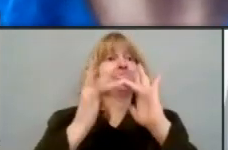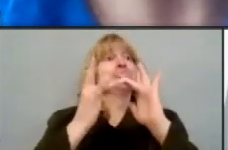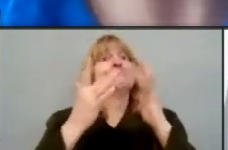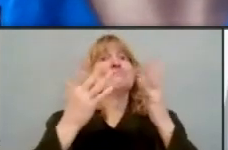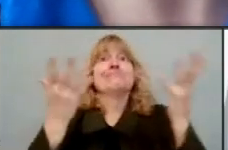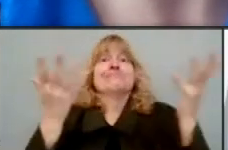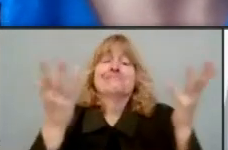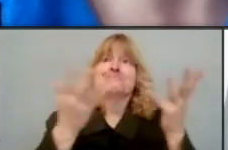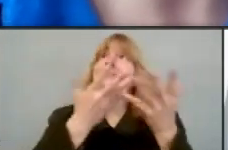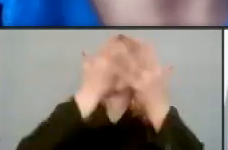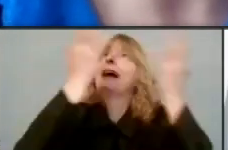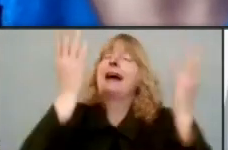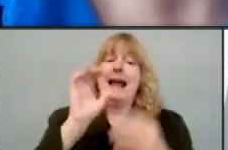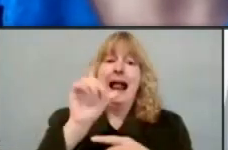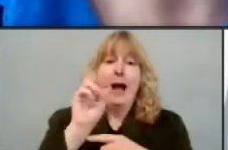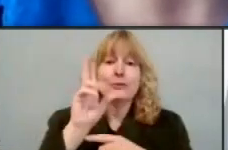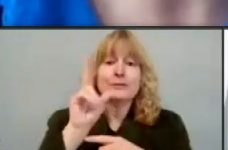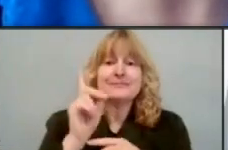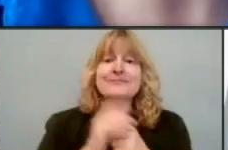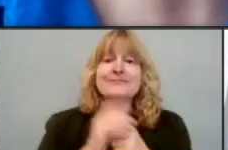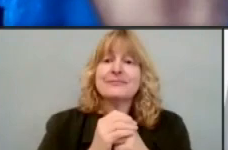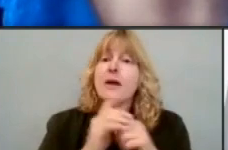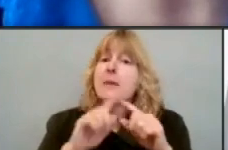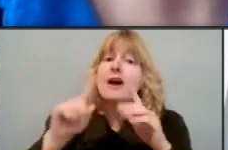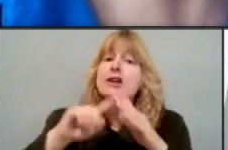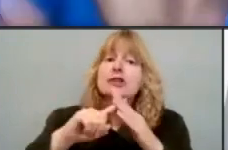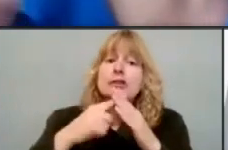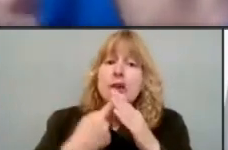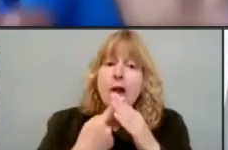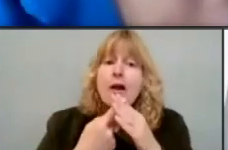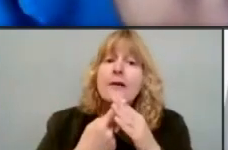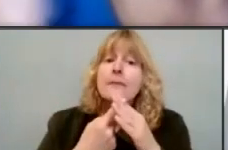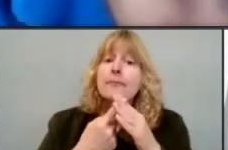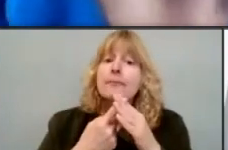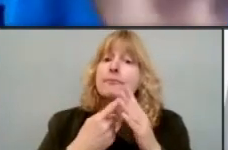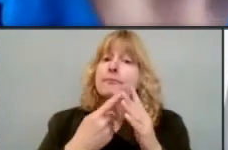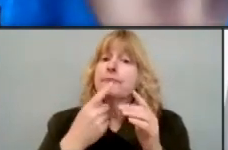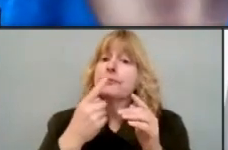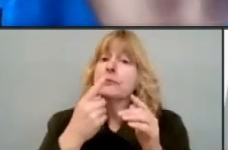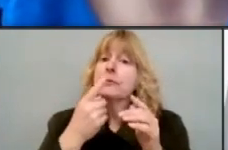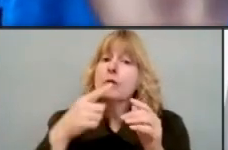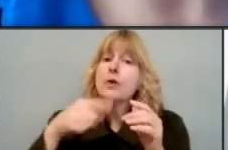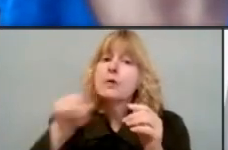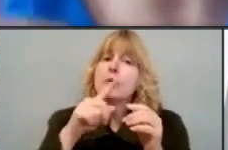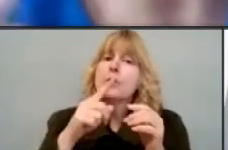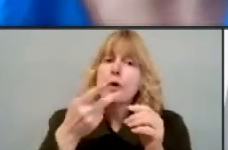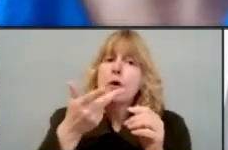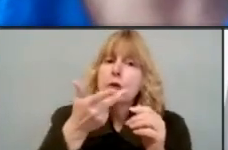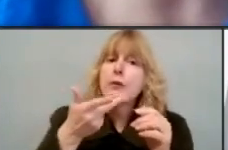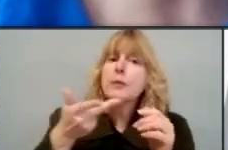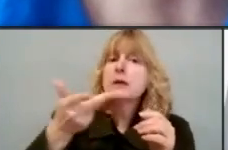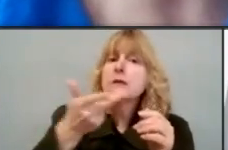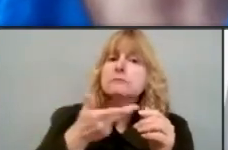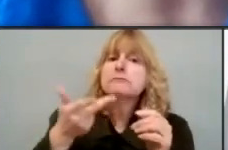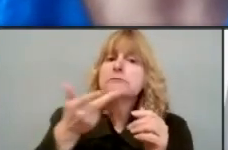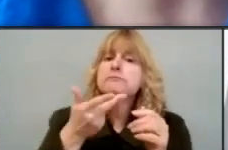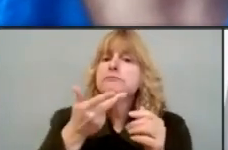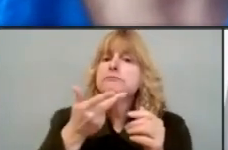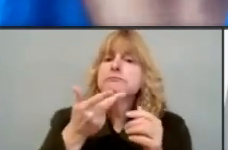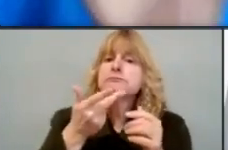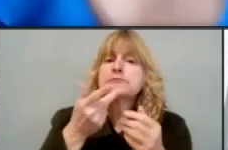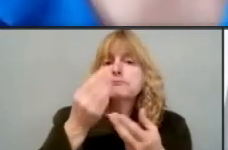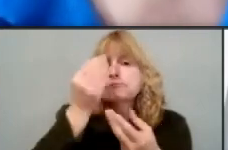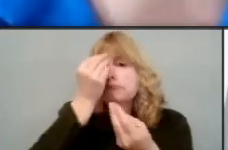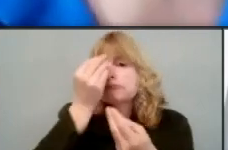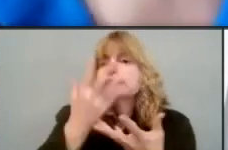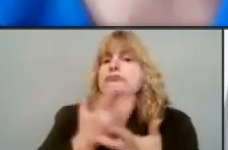off, could each of you give us what the three highlights of what your back to school